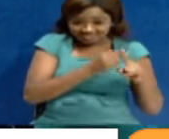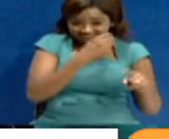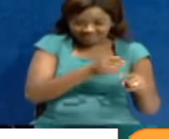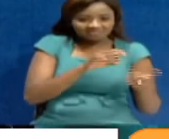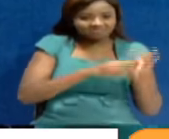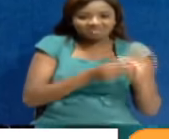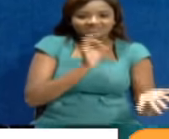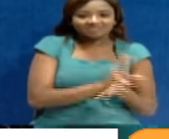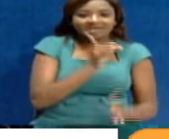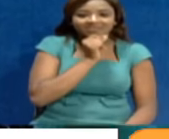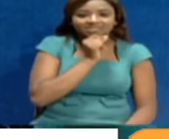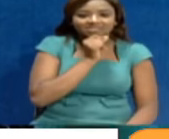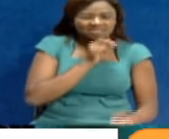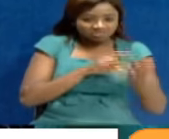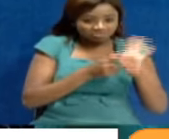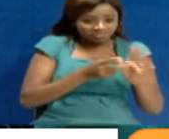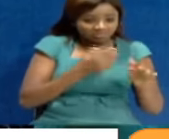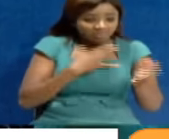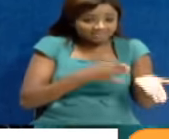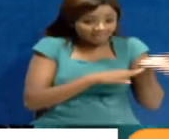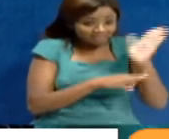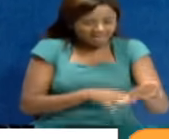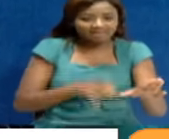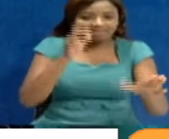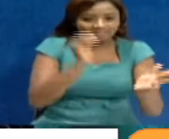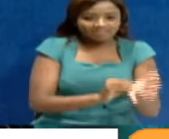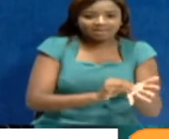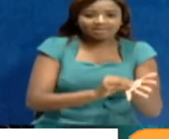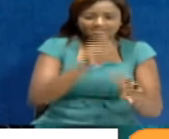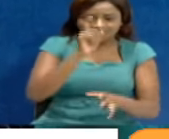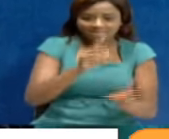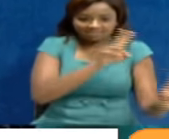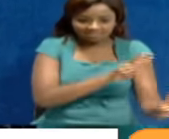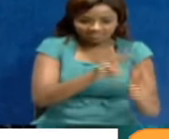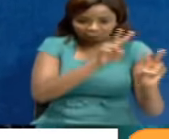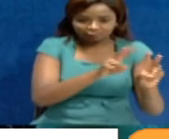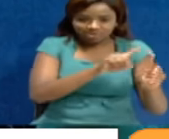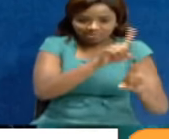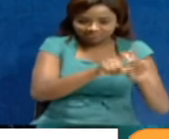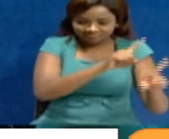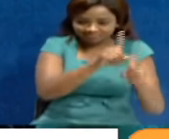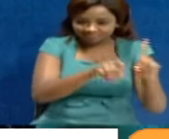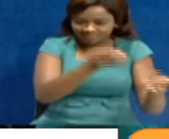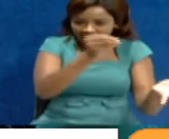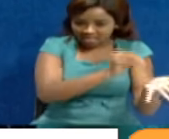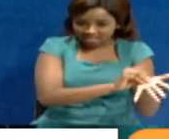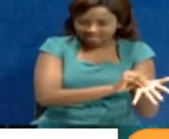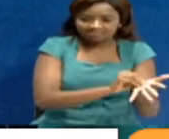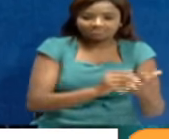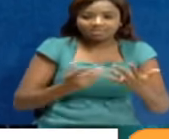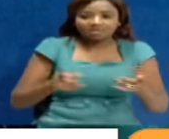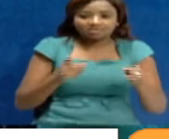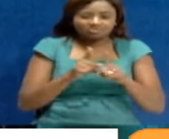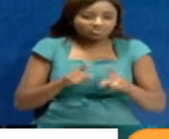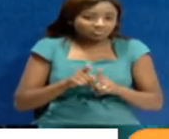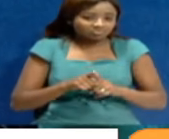this time and during the pandemic, before this COVID pandemic is over, mm-hmm. or maybe it has been declared contained, he